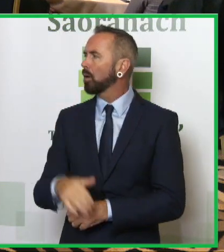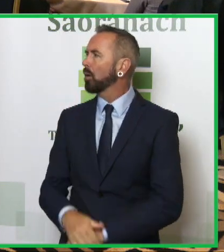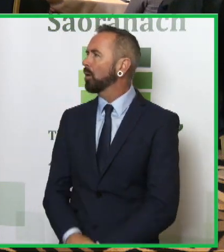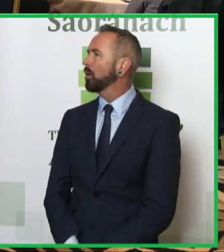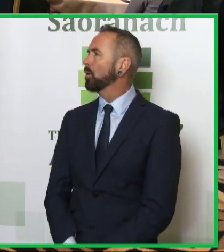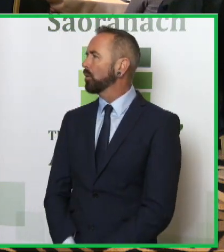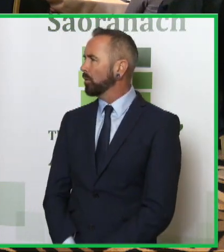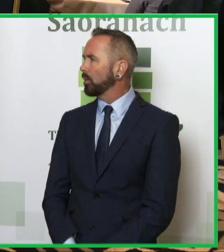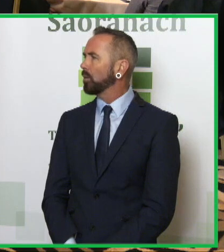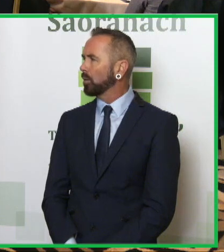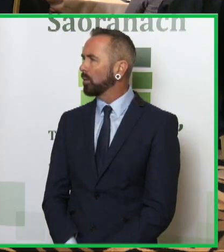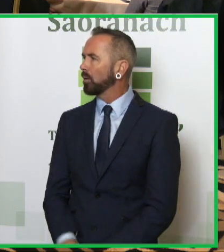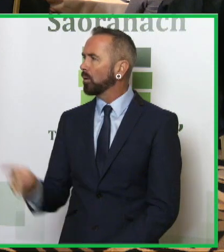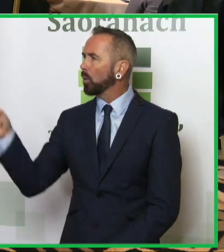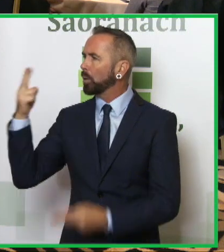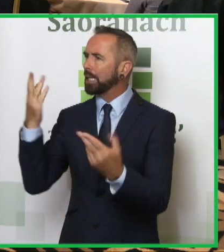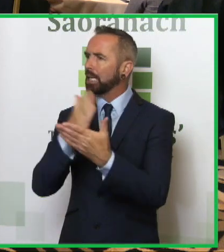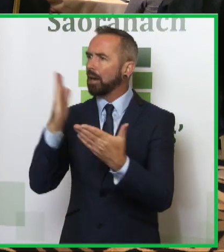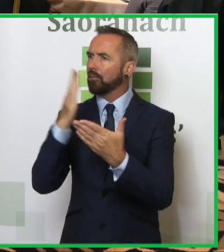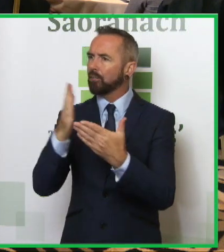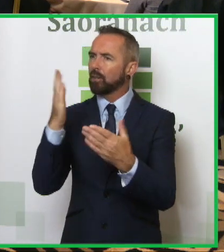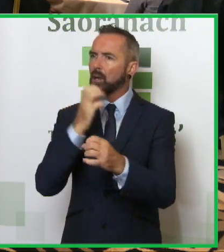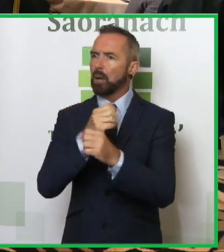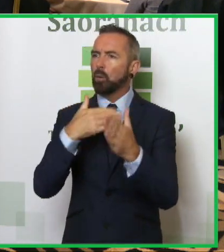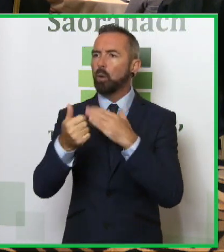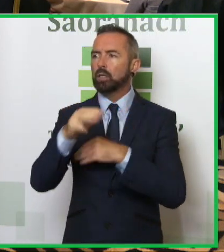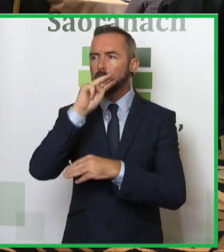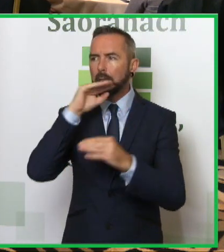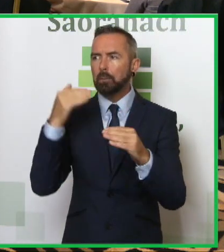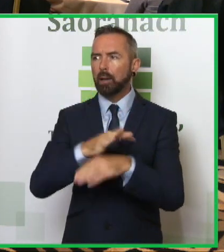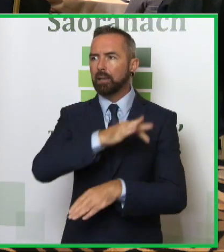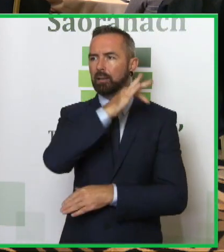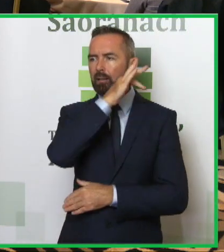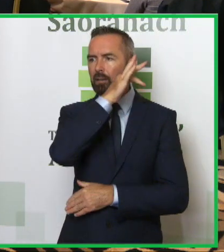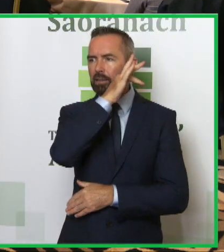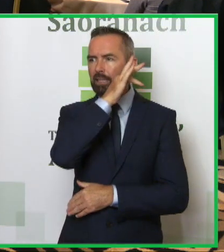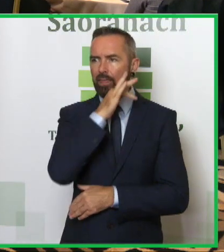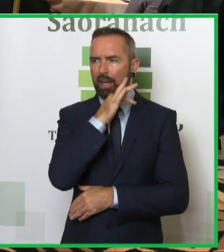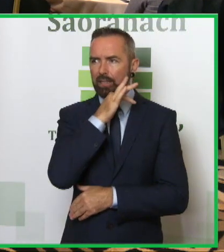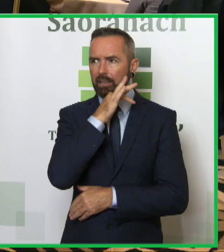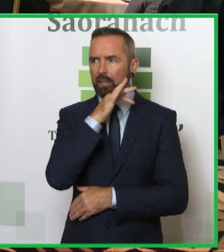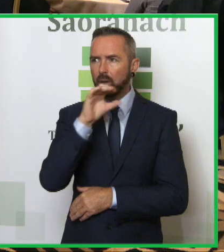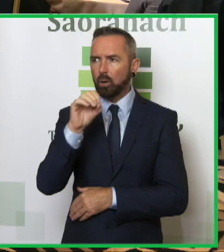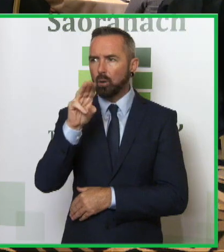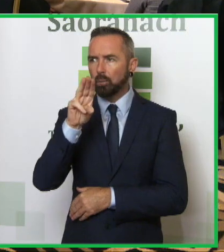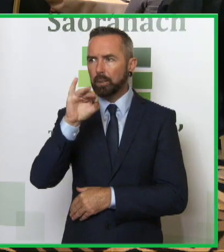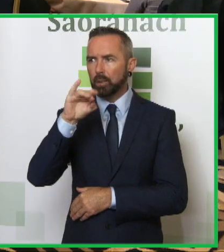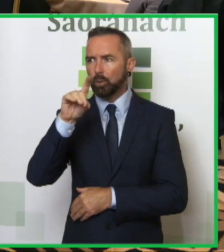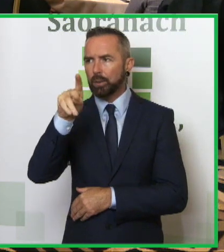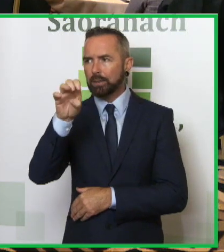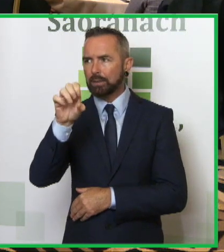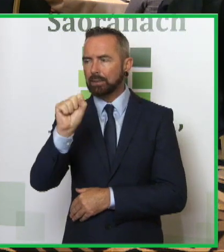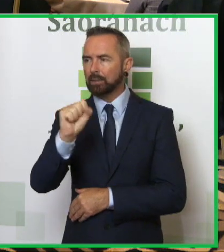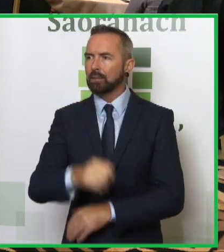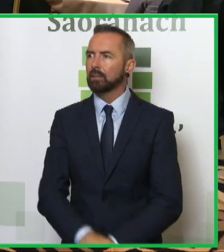Okay. Okay, Brian, maybe somebody. Would you be able to? Brian or Johanna? Brian or Johanna, just to